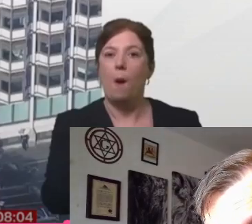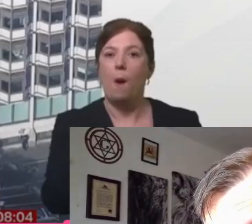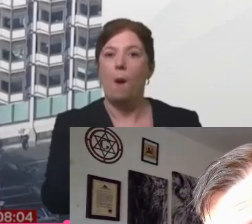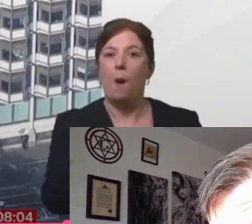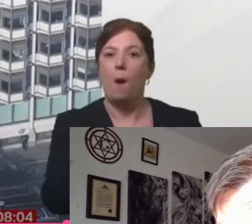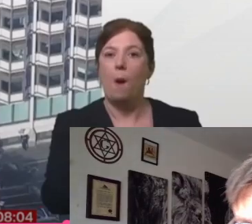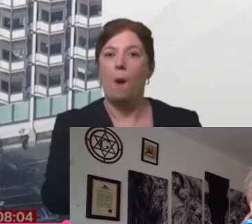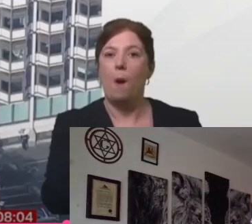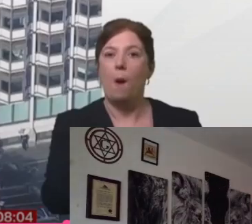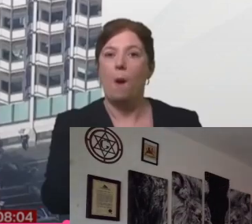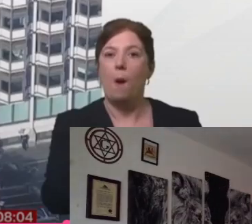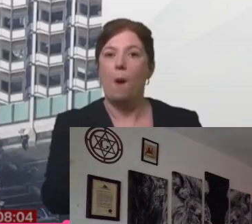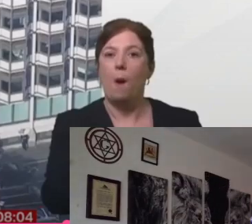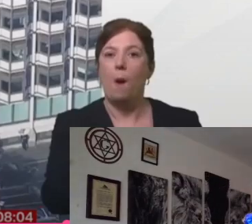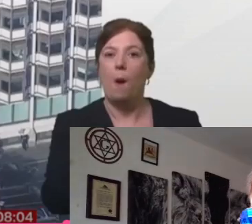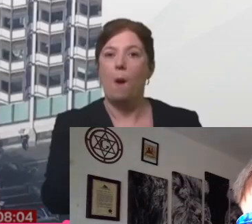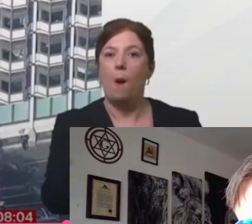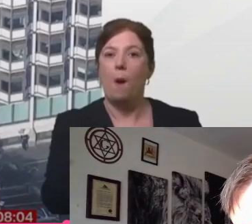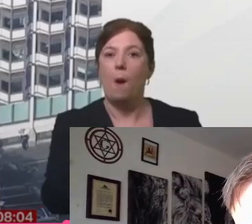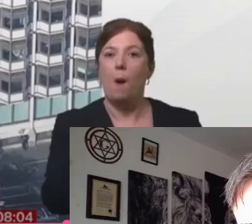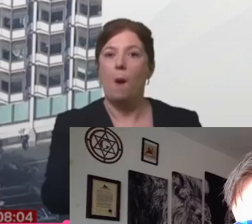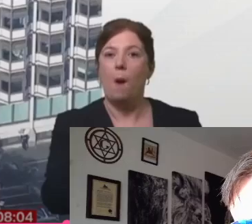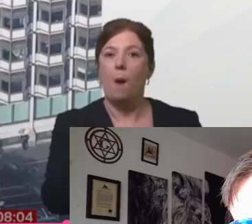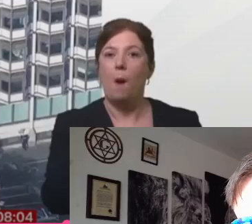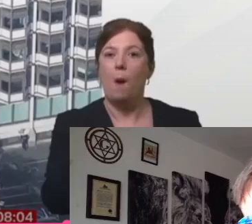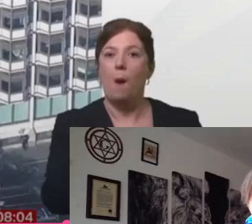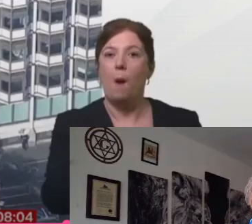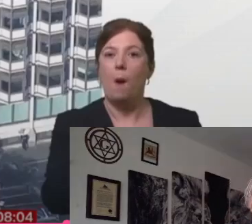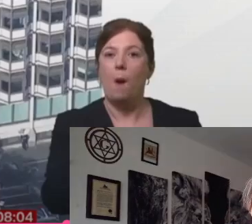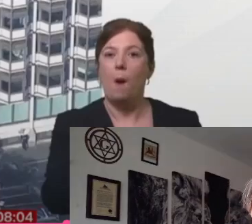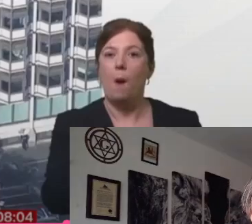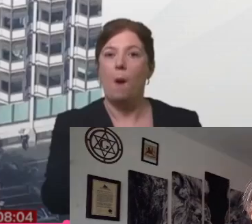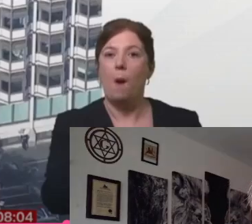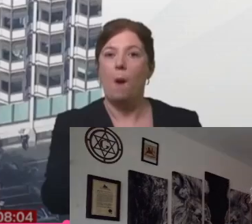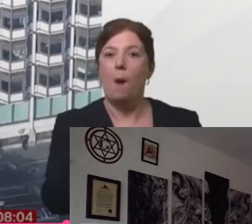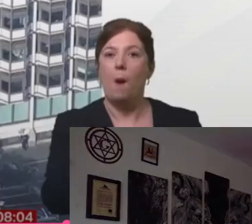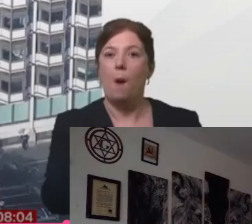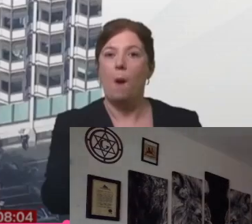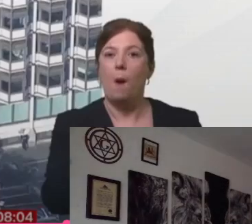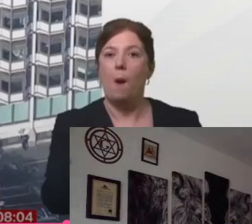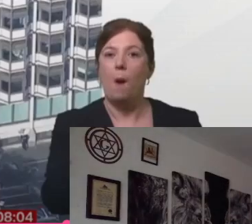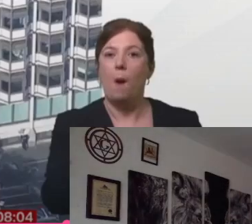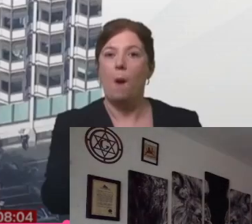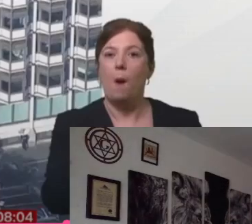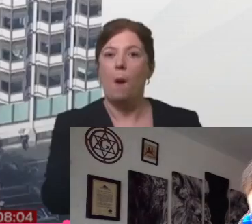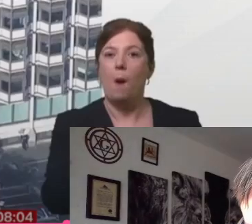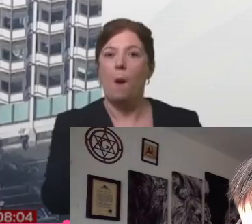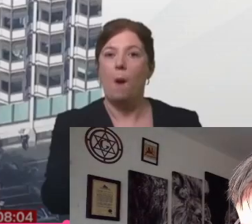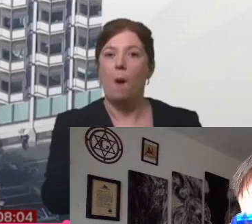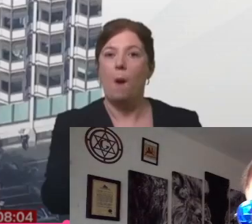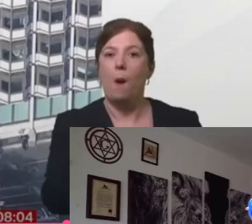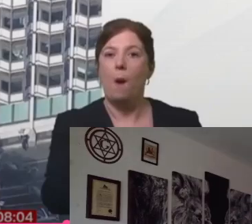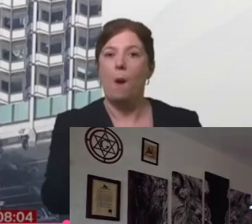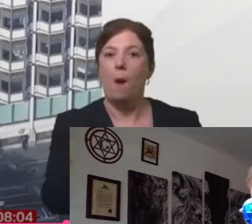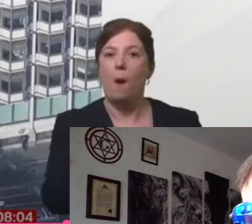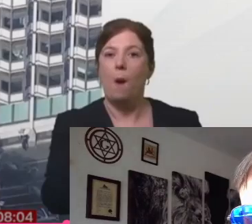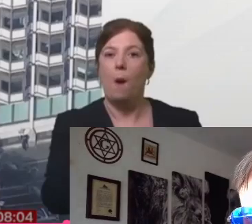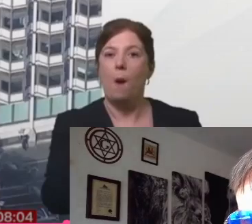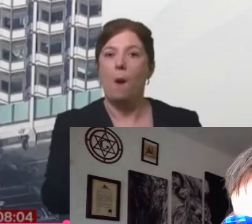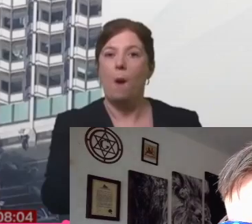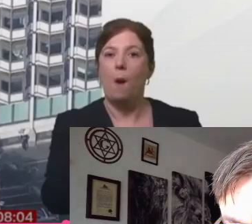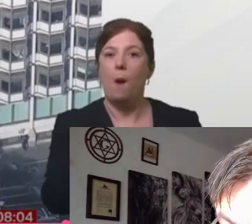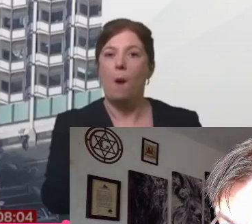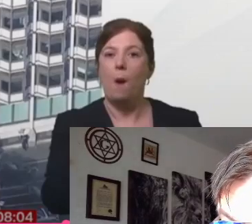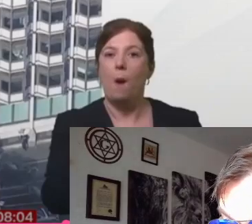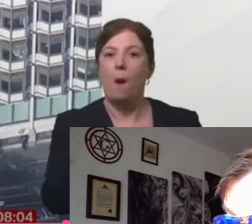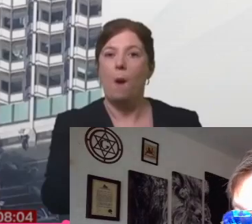other people would have to vote for national issues. You wouldn't have to have a local representative, because back in the day when